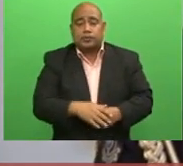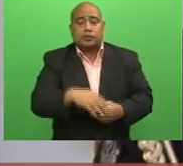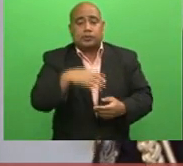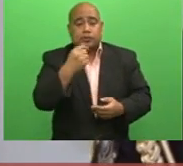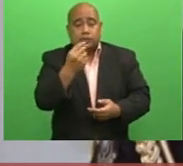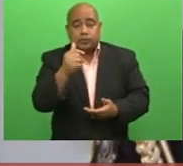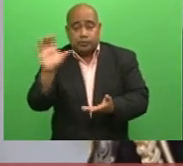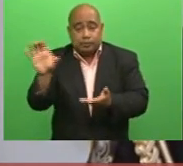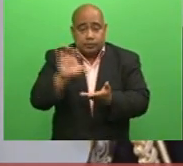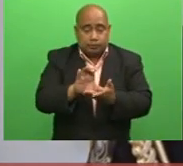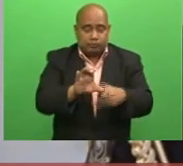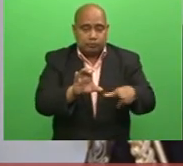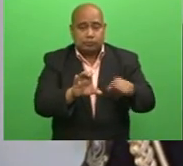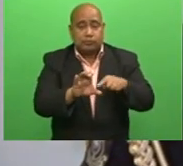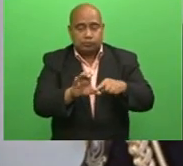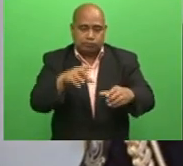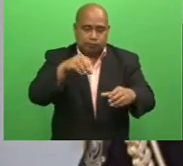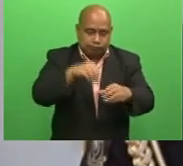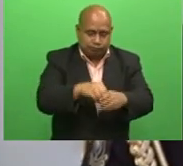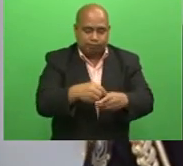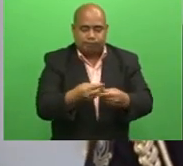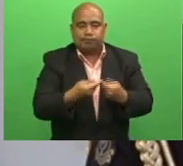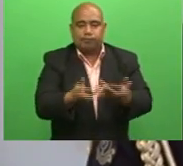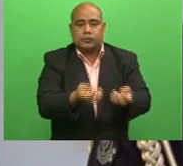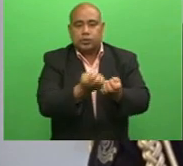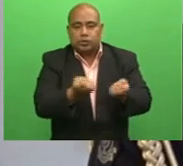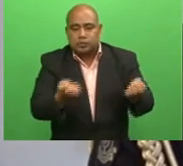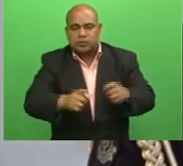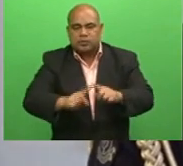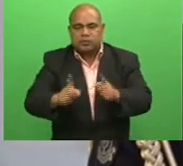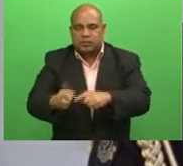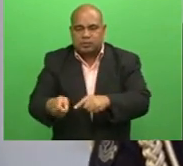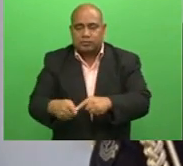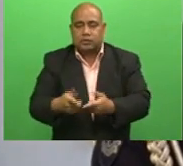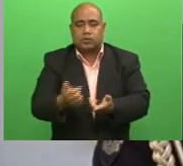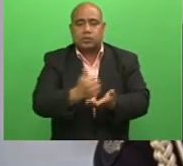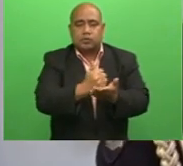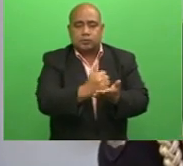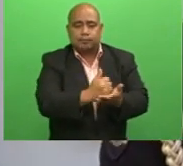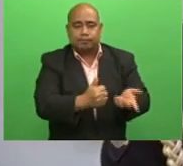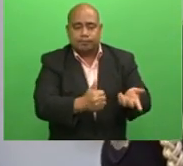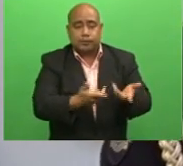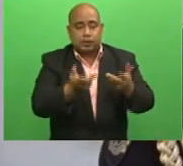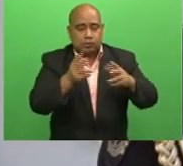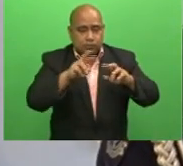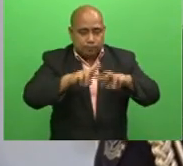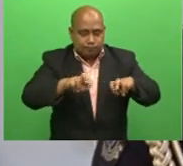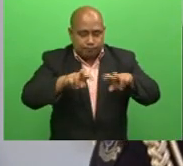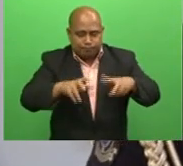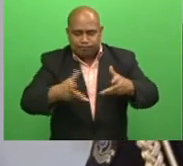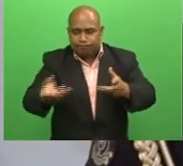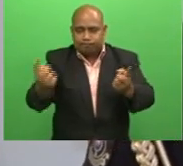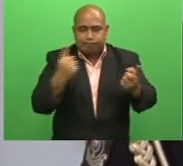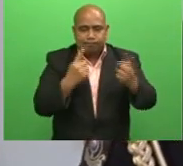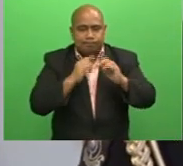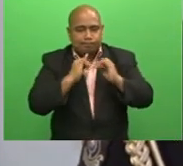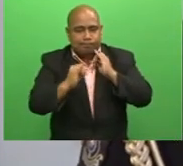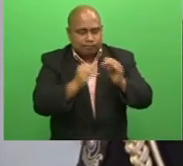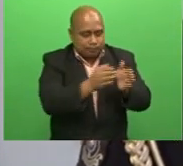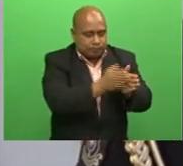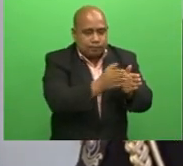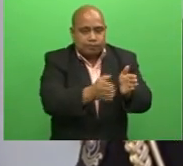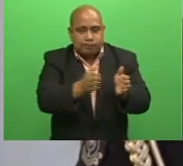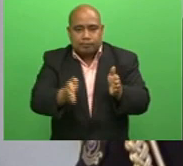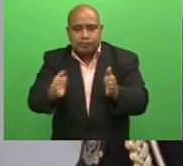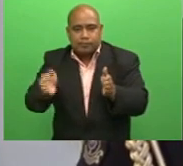equipment to support our ongoing efforts in enhancing our investigative interviewing infrastructure, including the